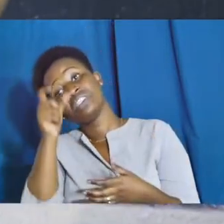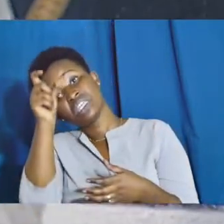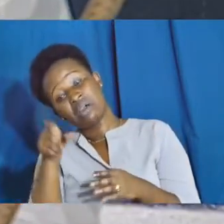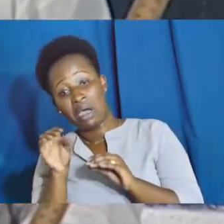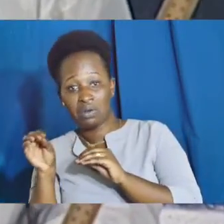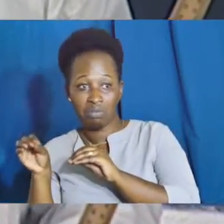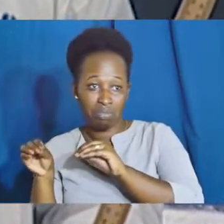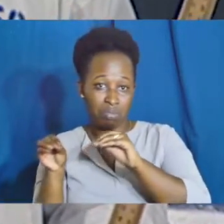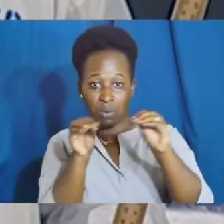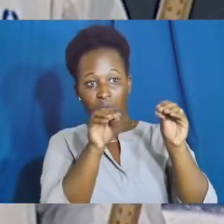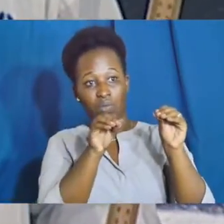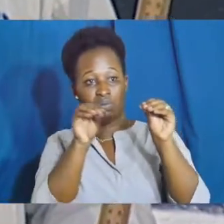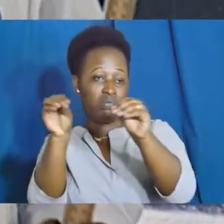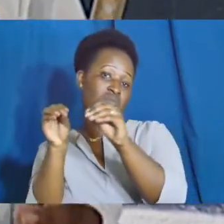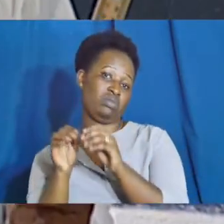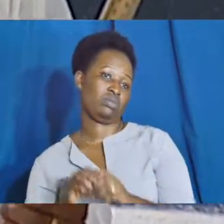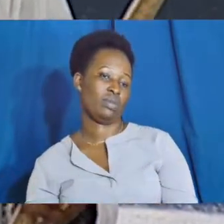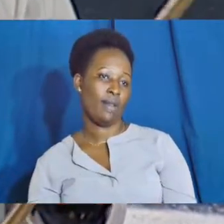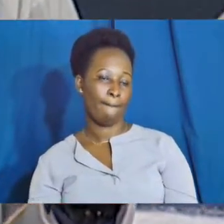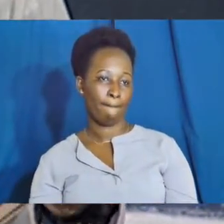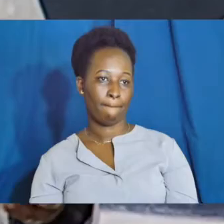Even this happens to humans.